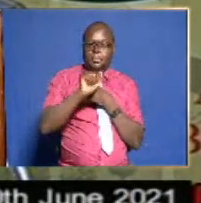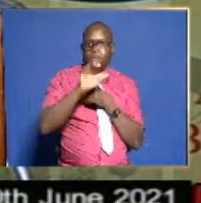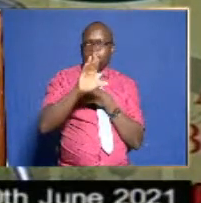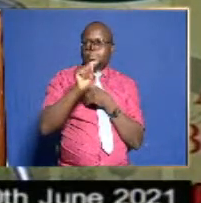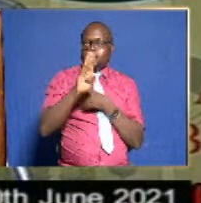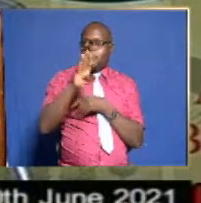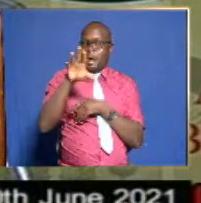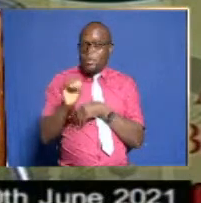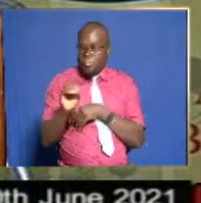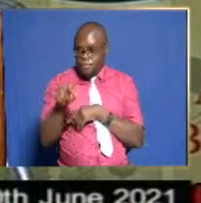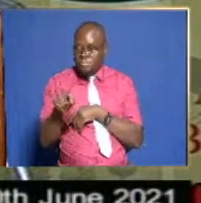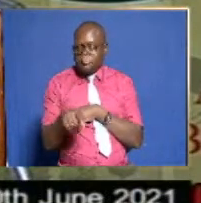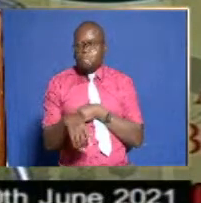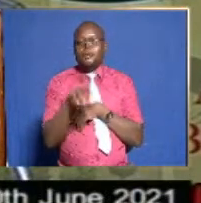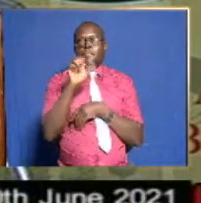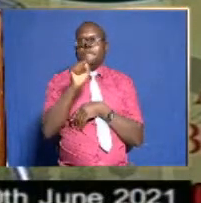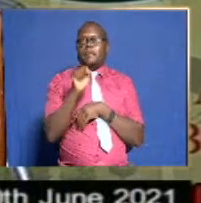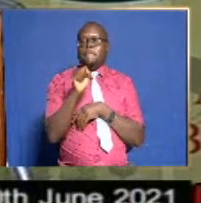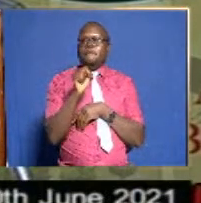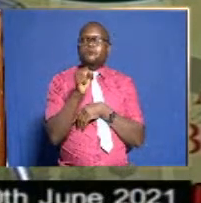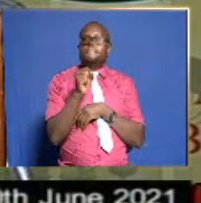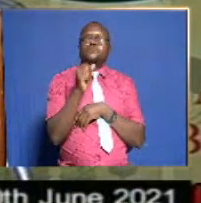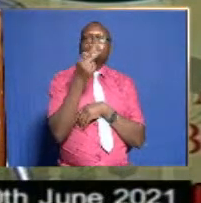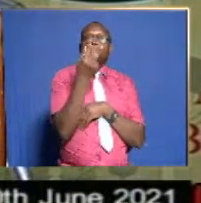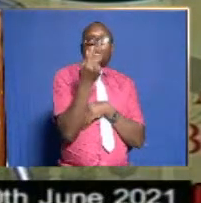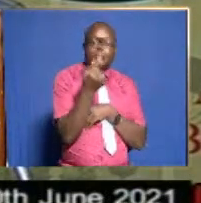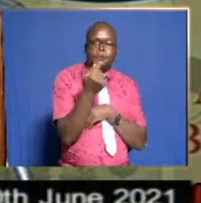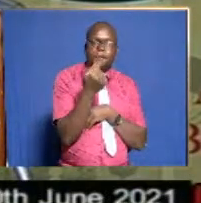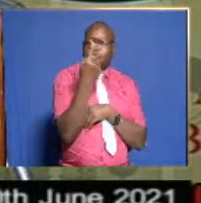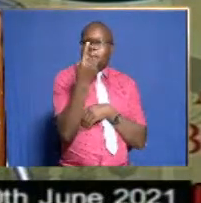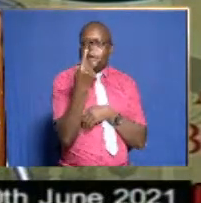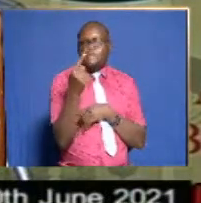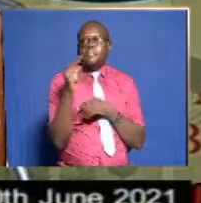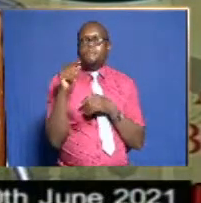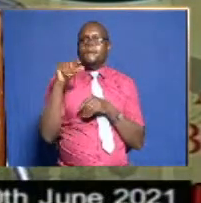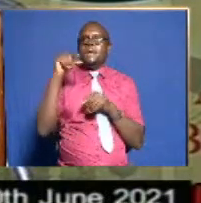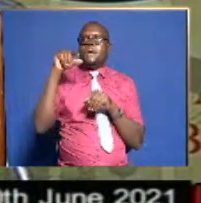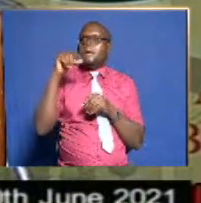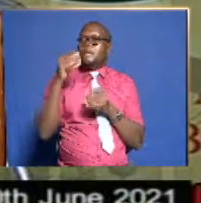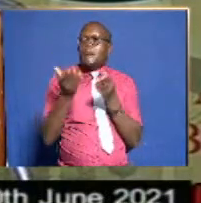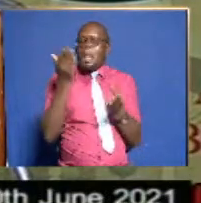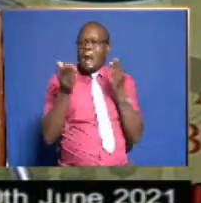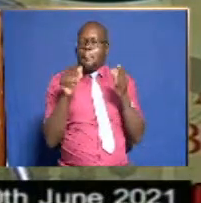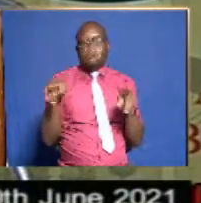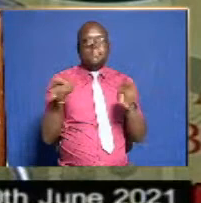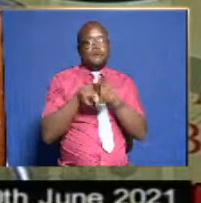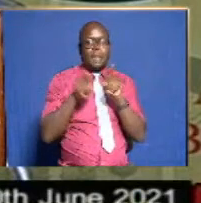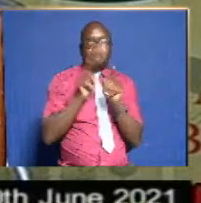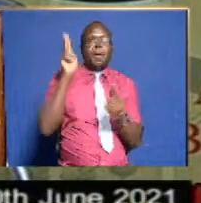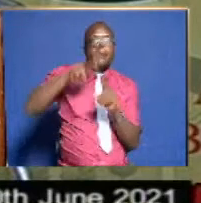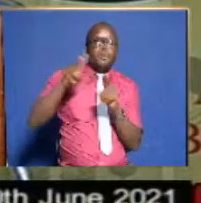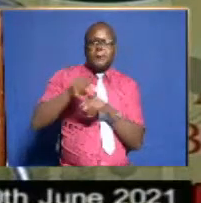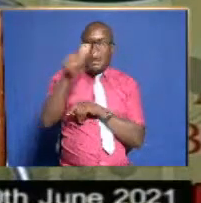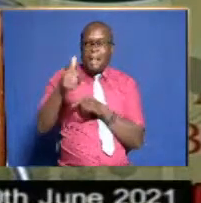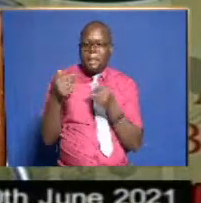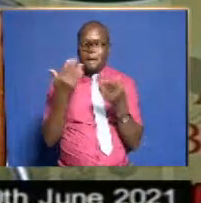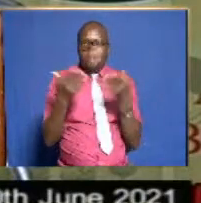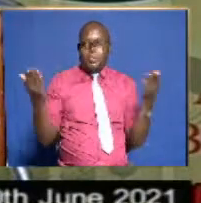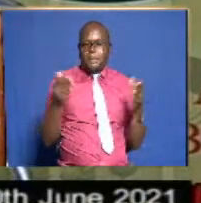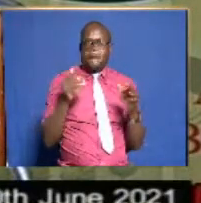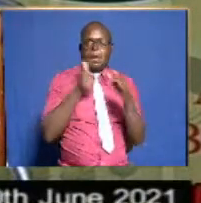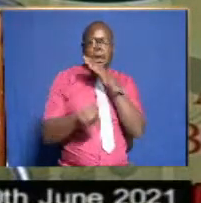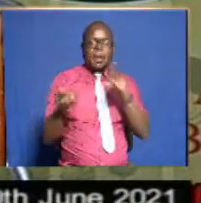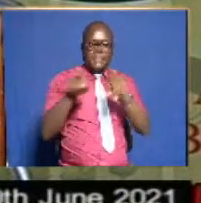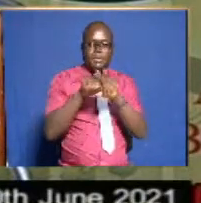of 5 per gram. This rate of excise duty is equivalent to the duty applicable to similar products under this